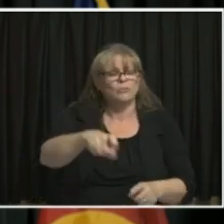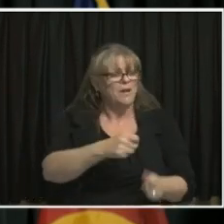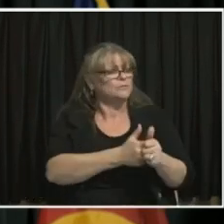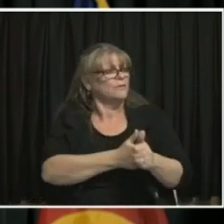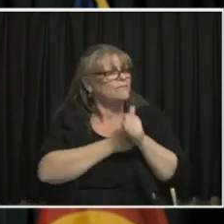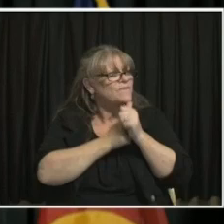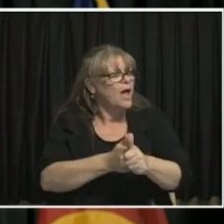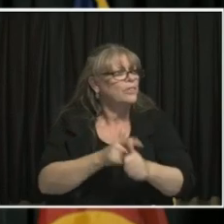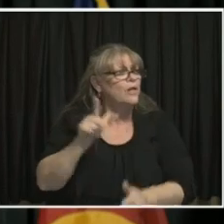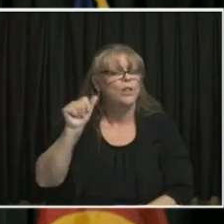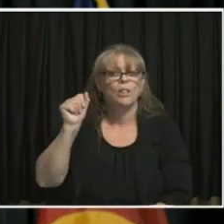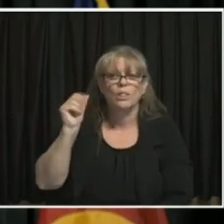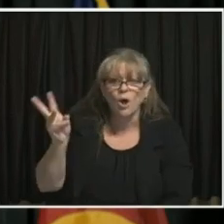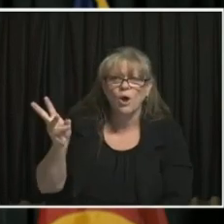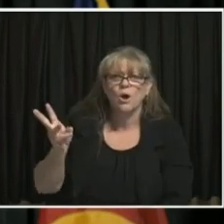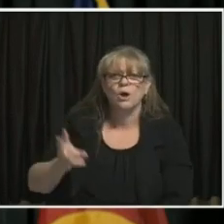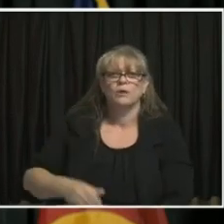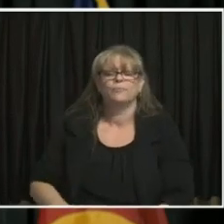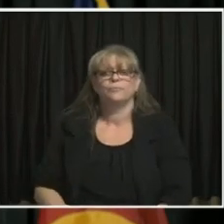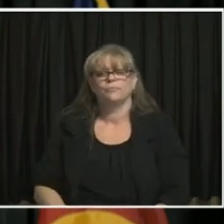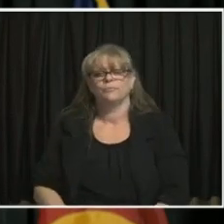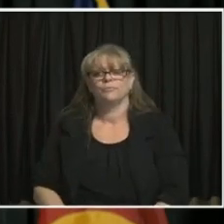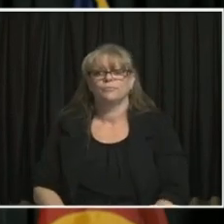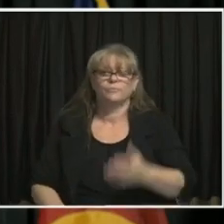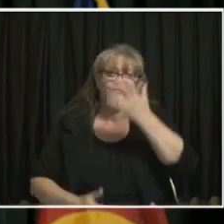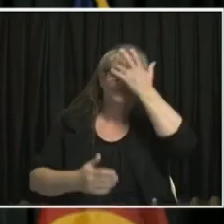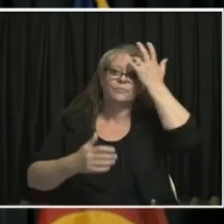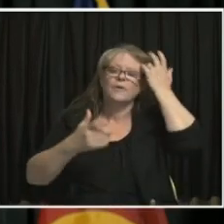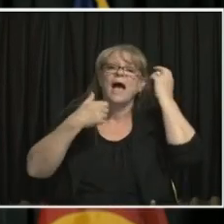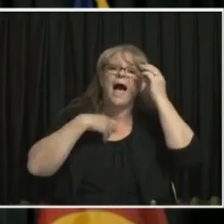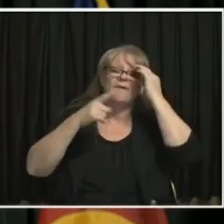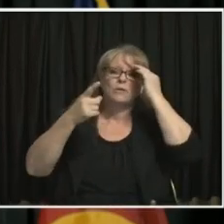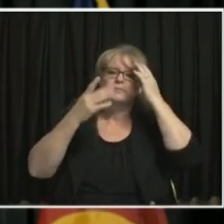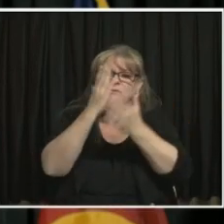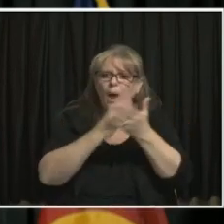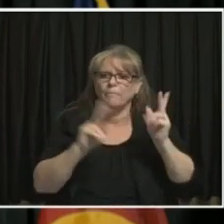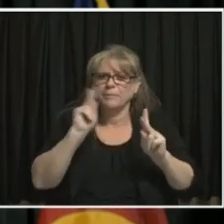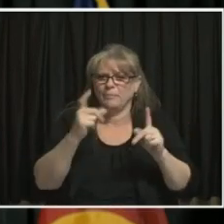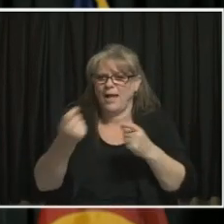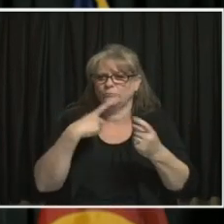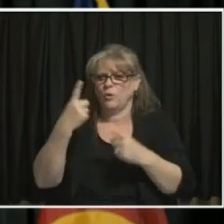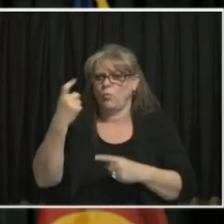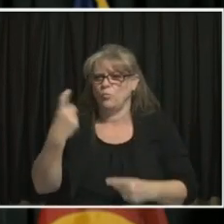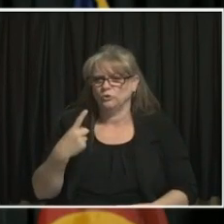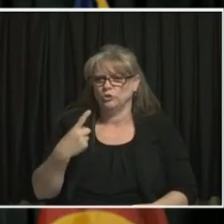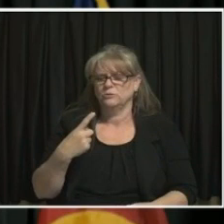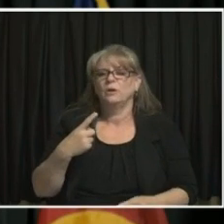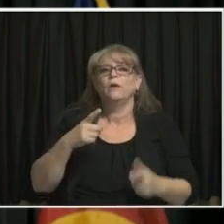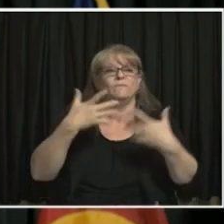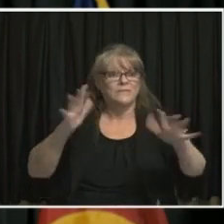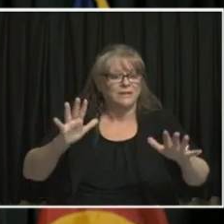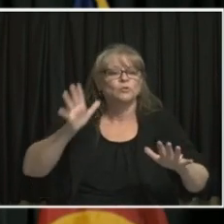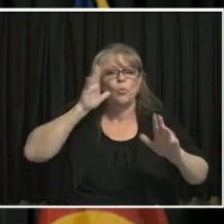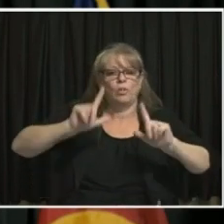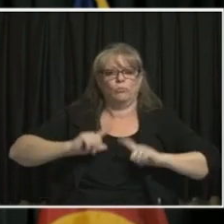I have a few questions from online, and then we will go to questions from the room and from our friends in the media.